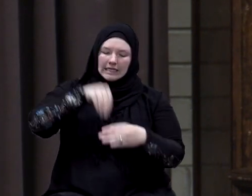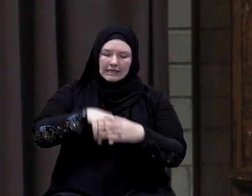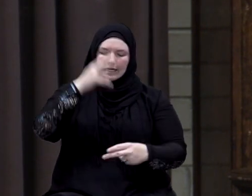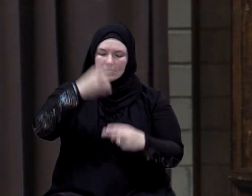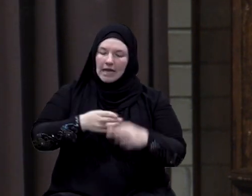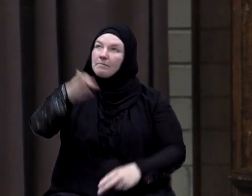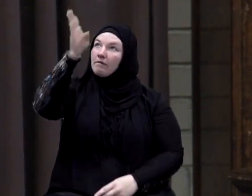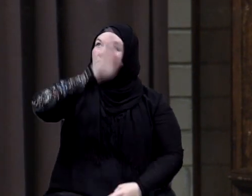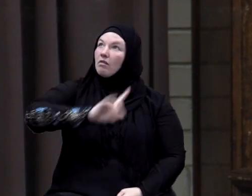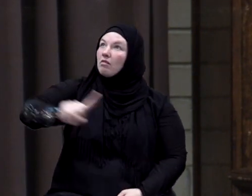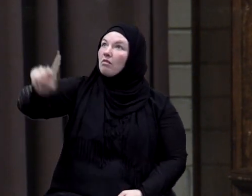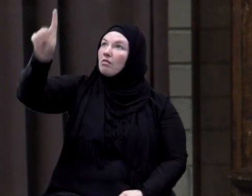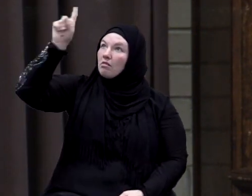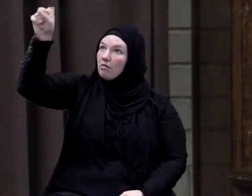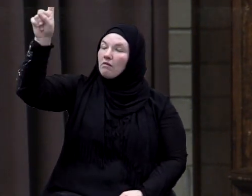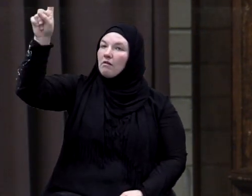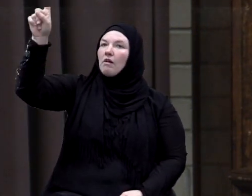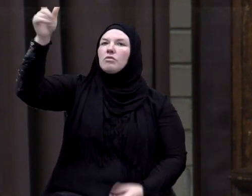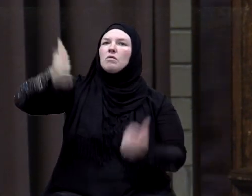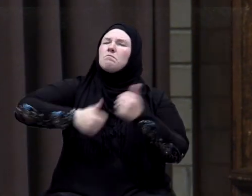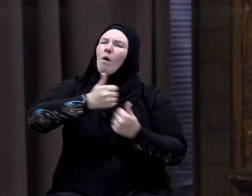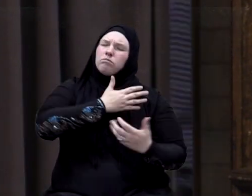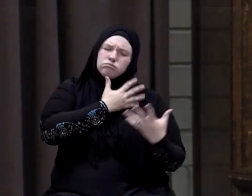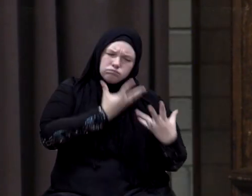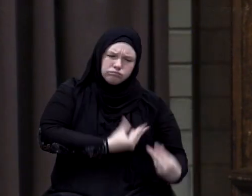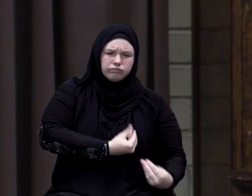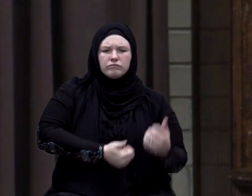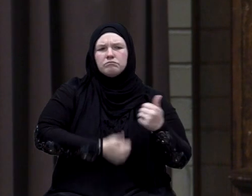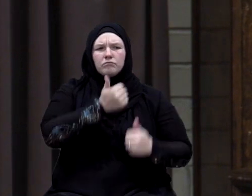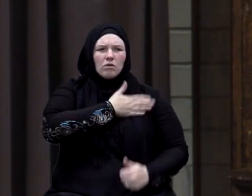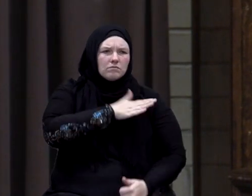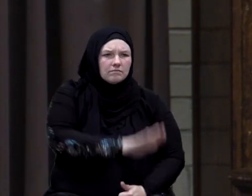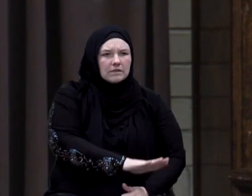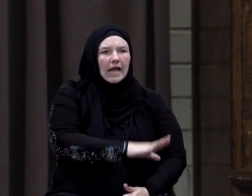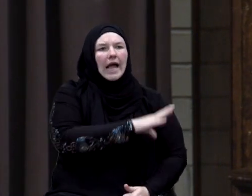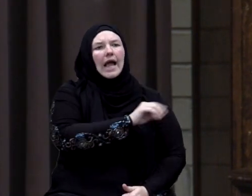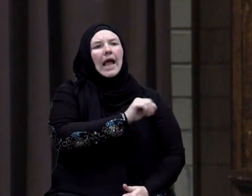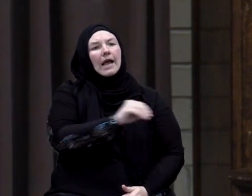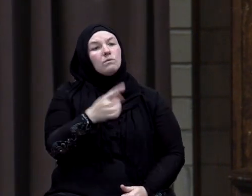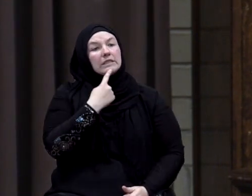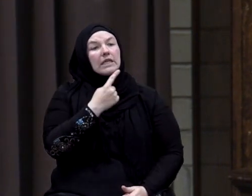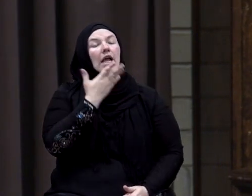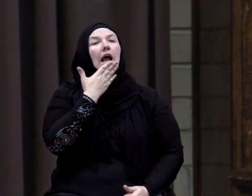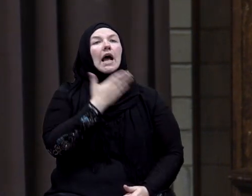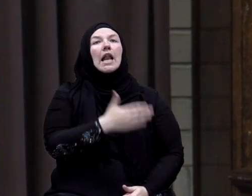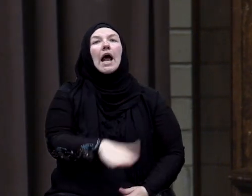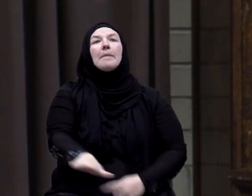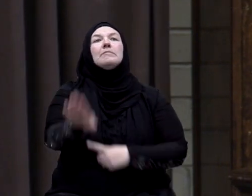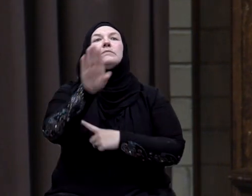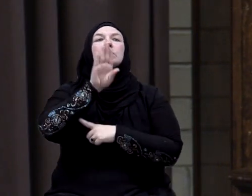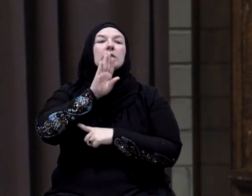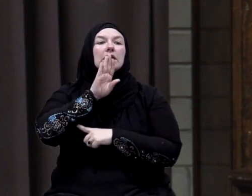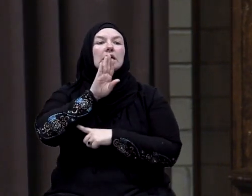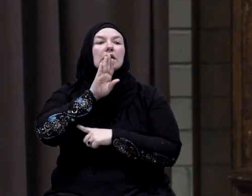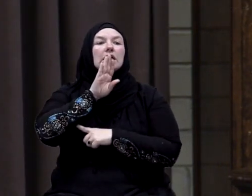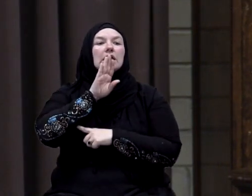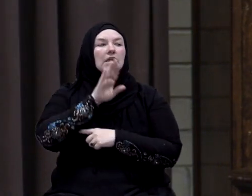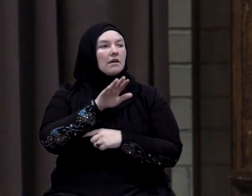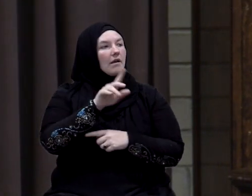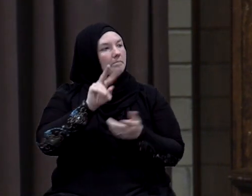compassionate, Alhamdulillah. And when we say Alhamdulillah, Allah responds to